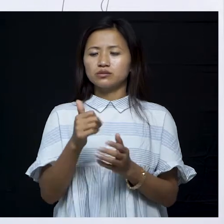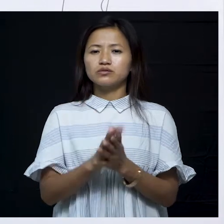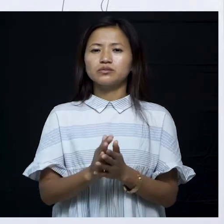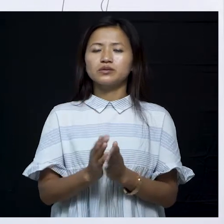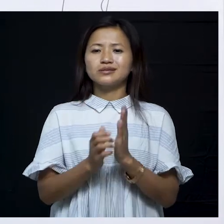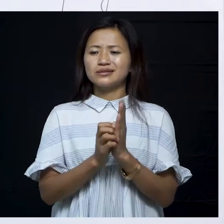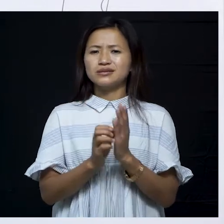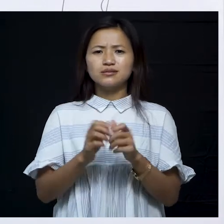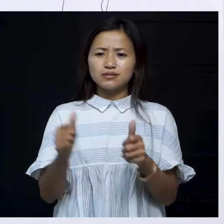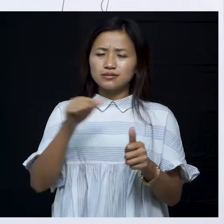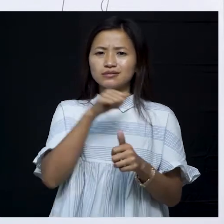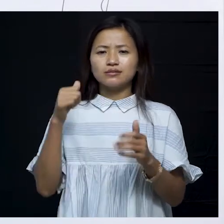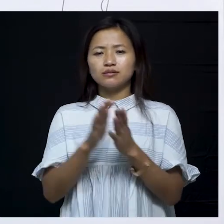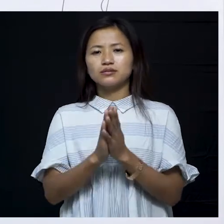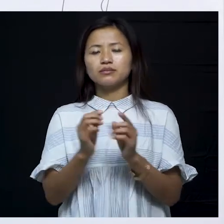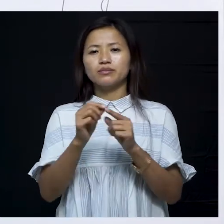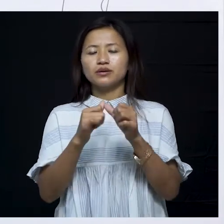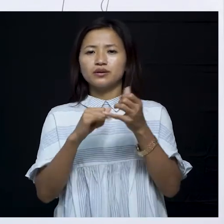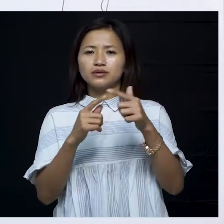kill the pest and it also